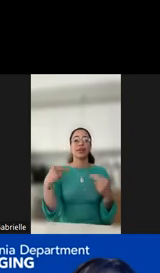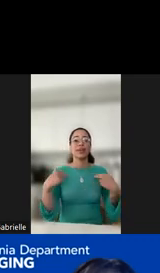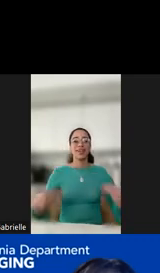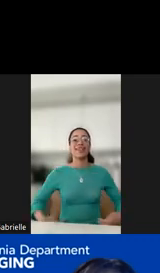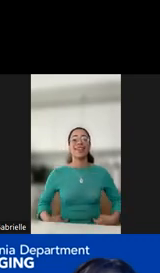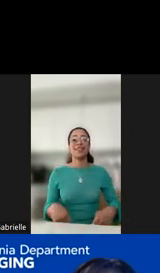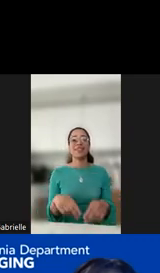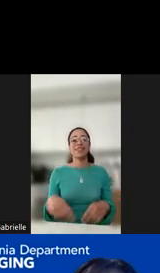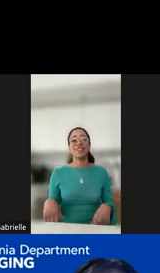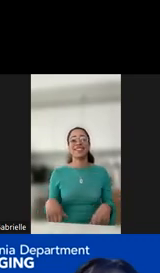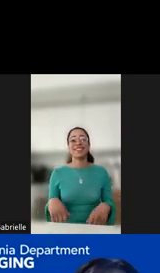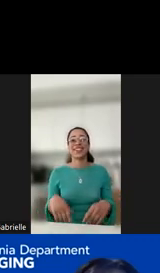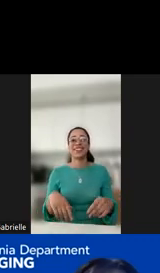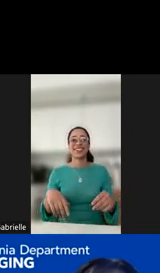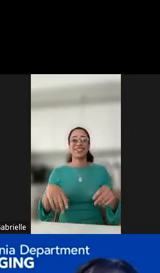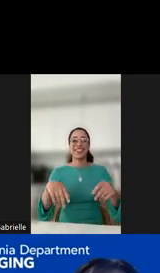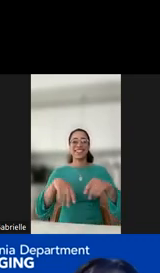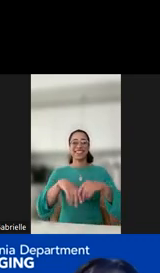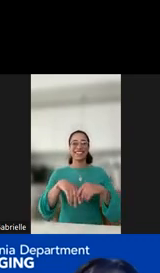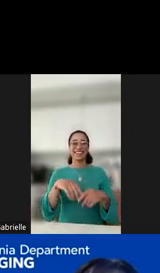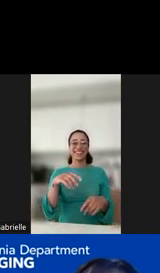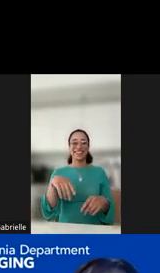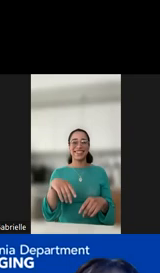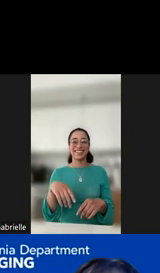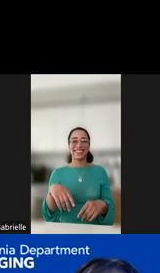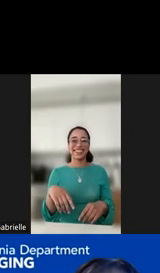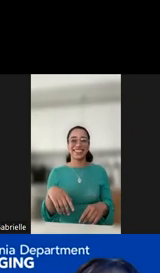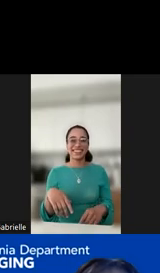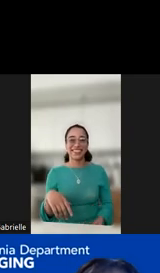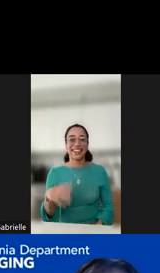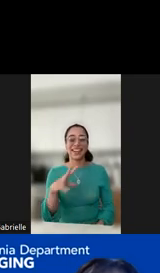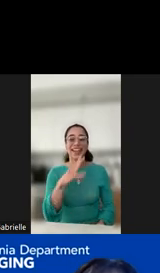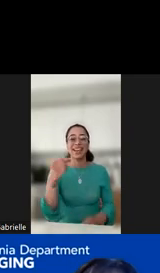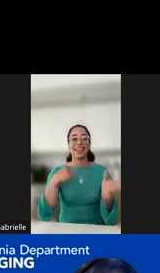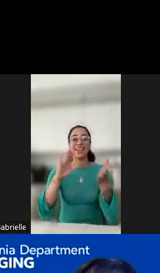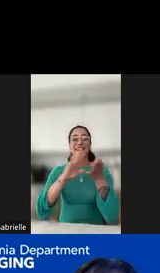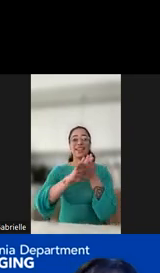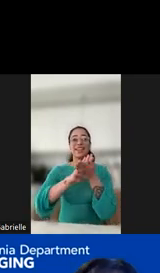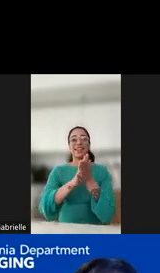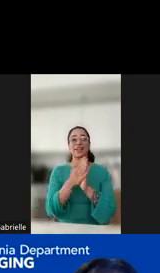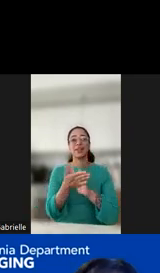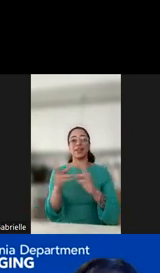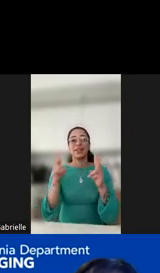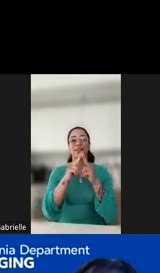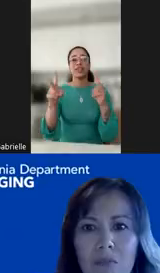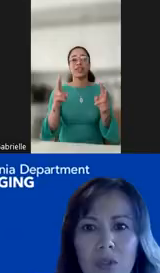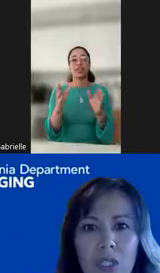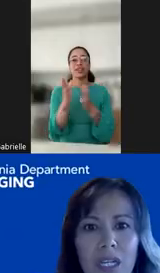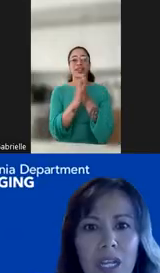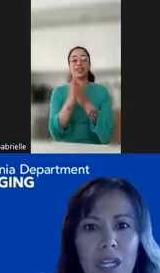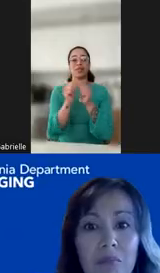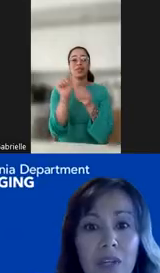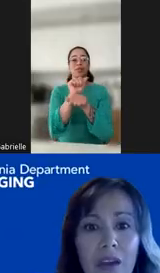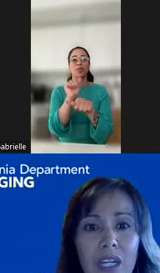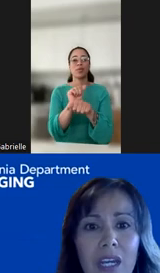and when we were lifting the California Reducing Disparities Project. And I became very intrigued with the work that he and his team were